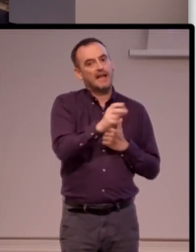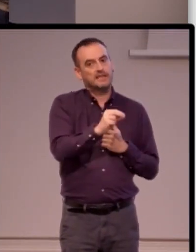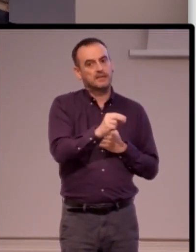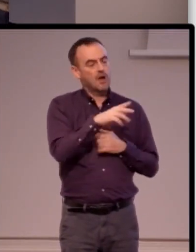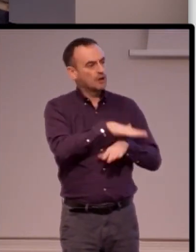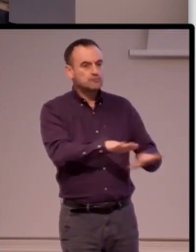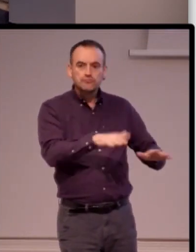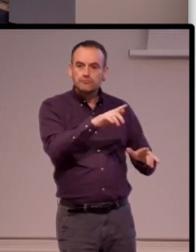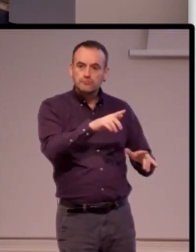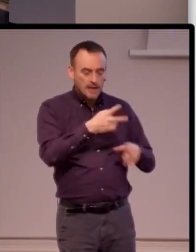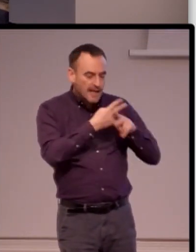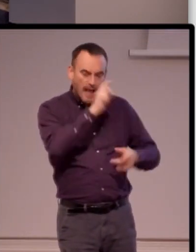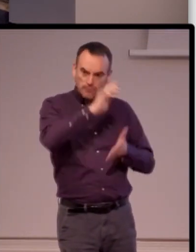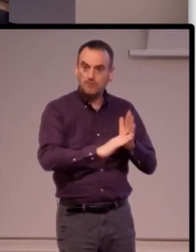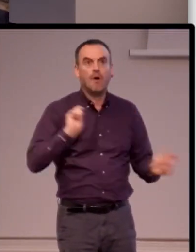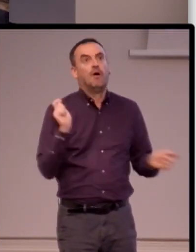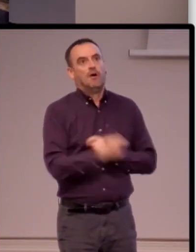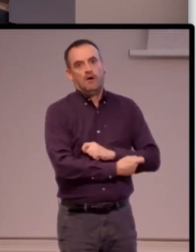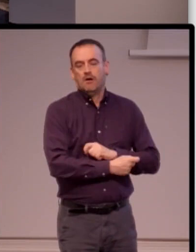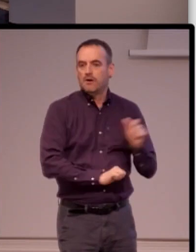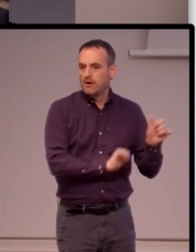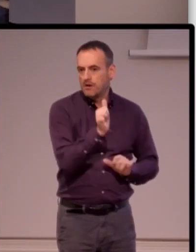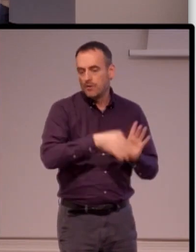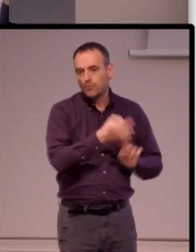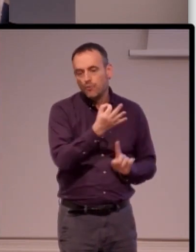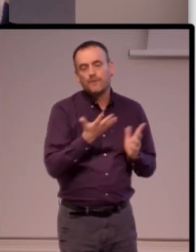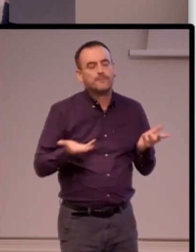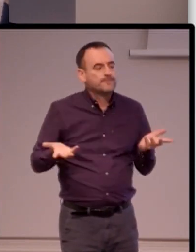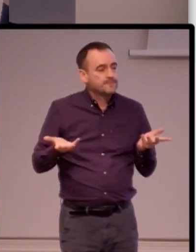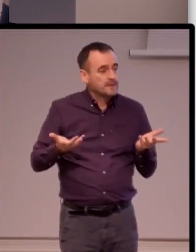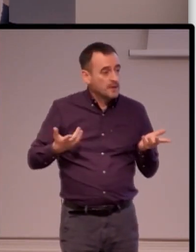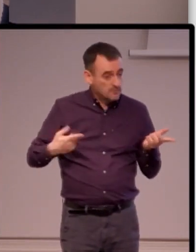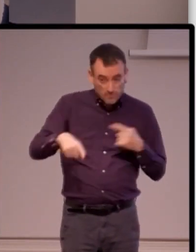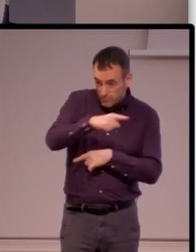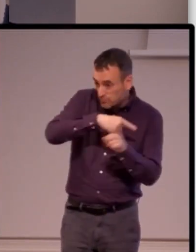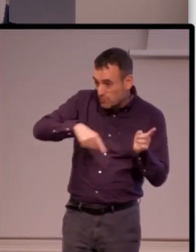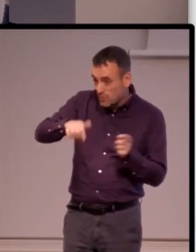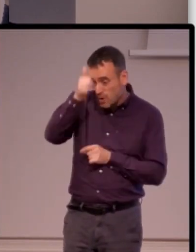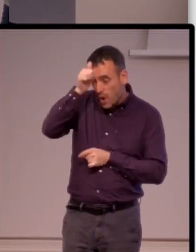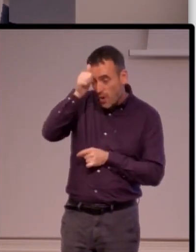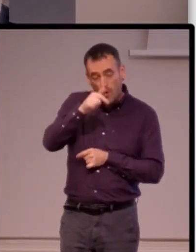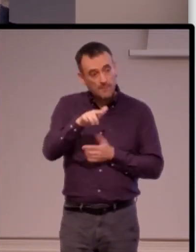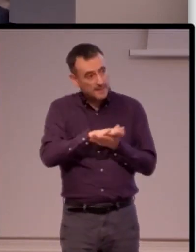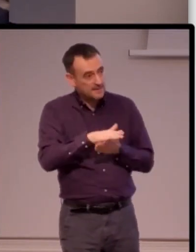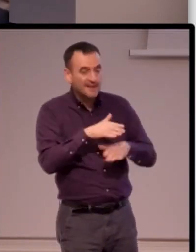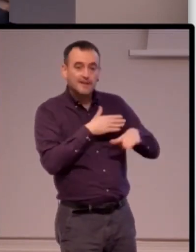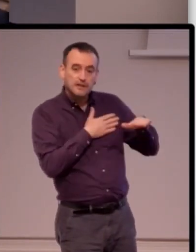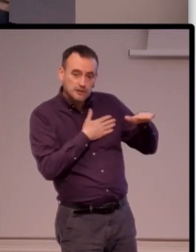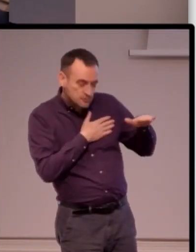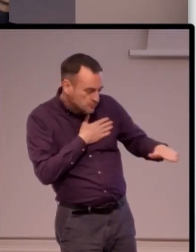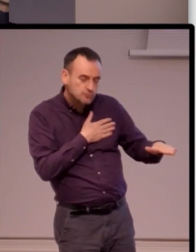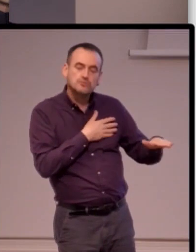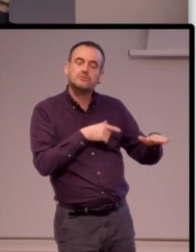their experience of care. As many of you will know, it means that children don't have to